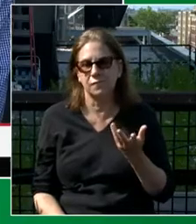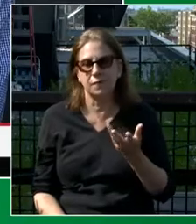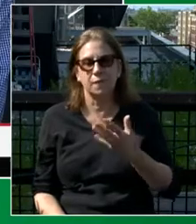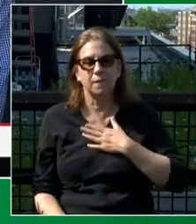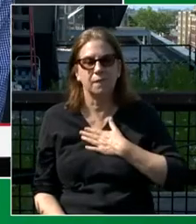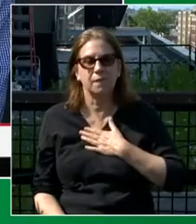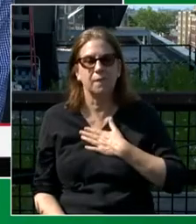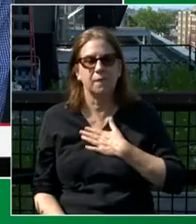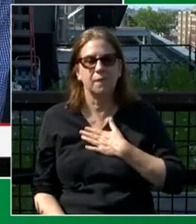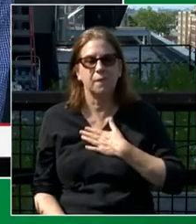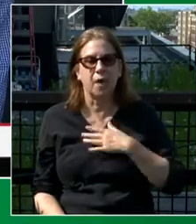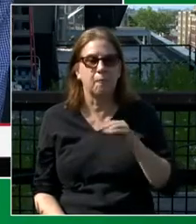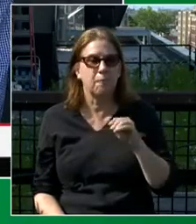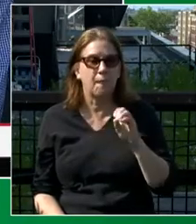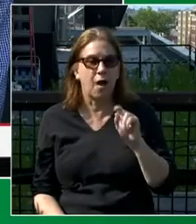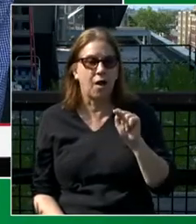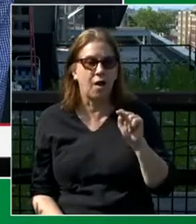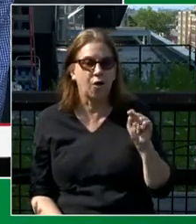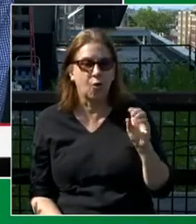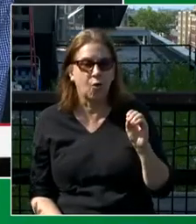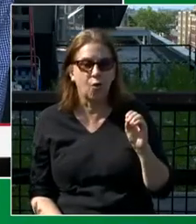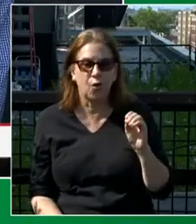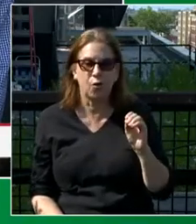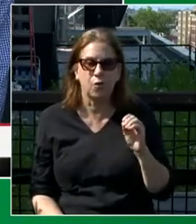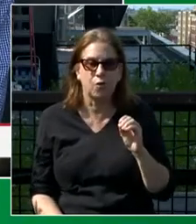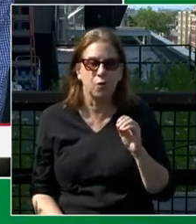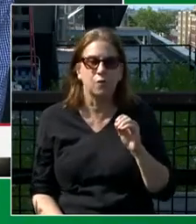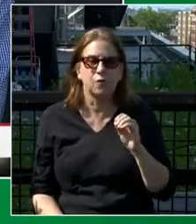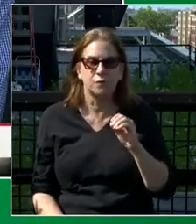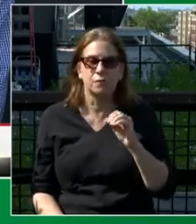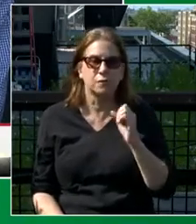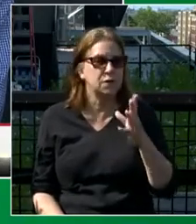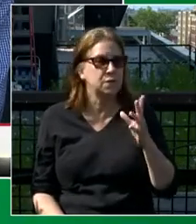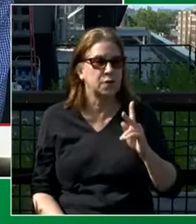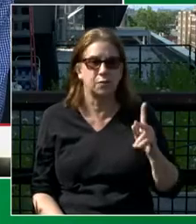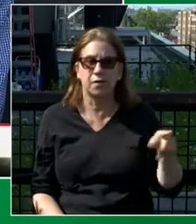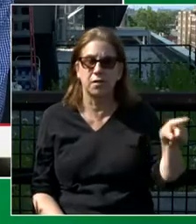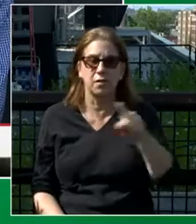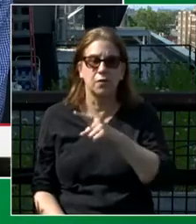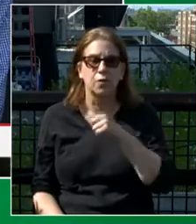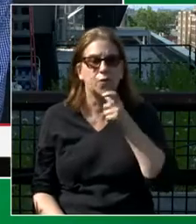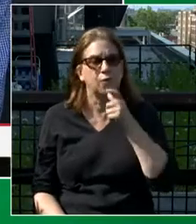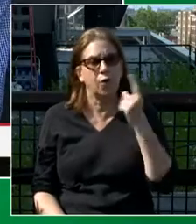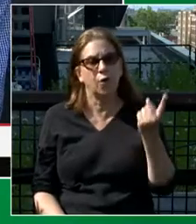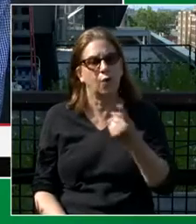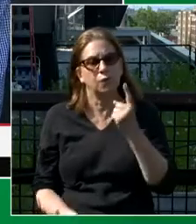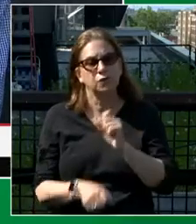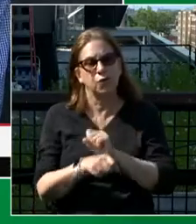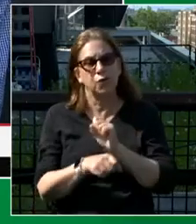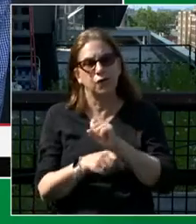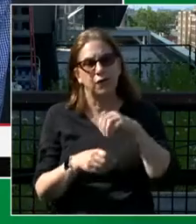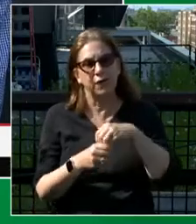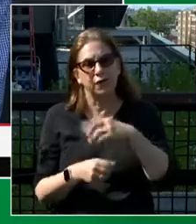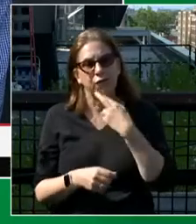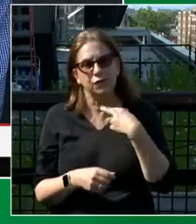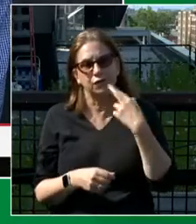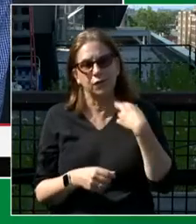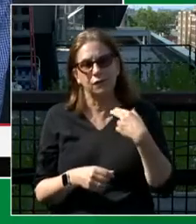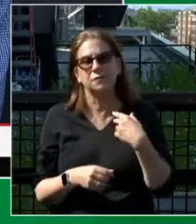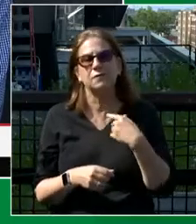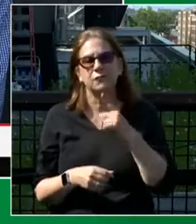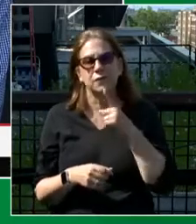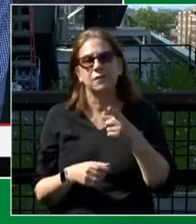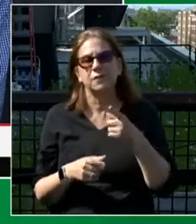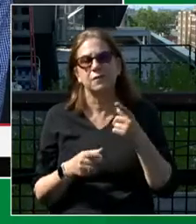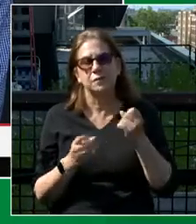work in the restaurant industry, because that's really where you see how to treat other people throughout your life, because that's just, hospitality is that